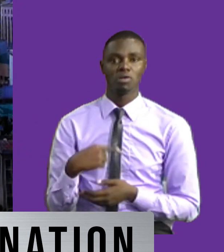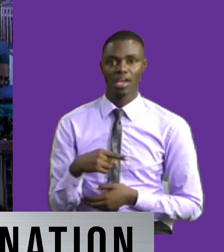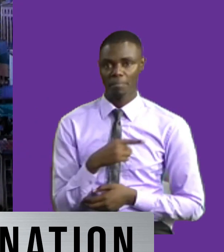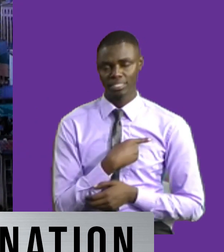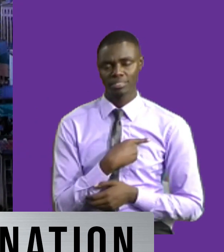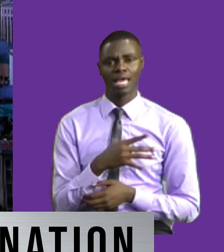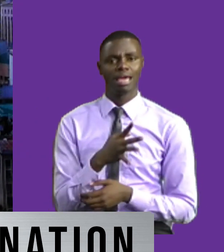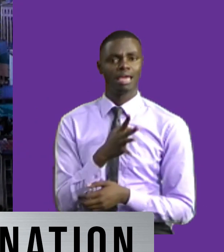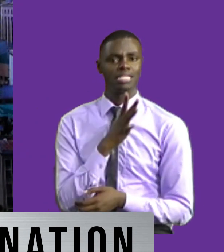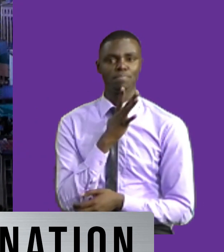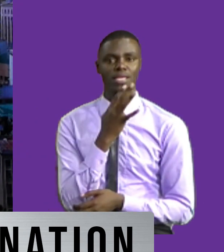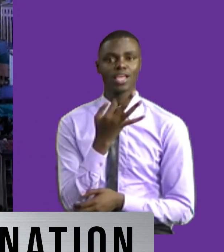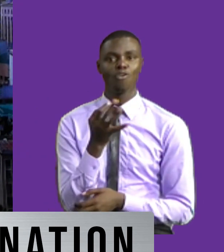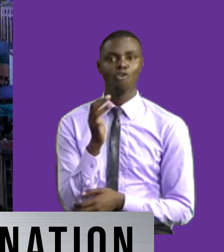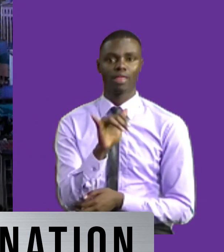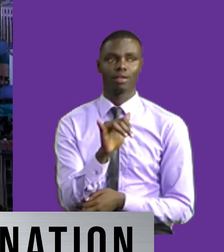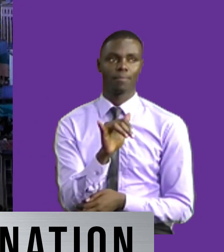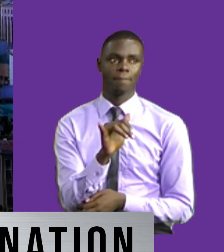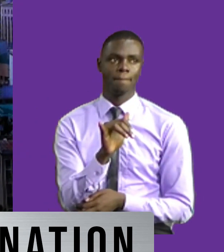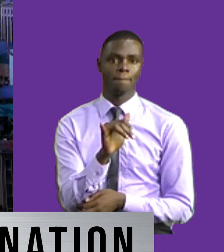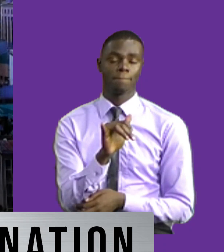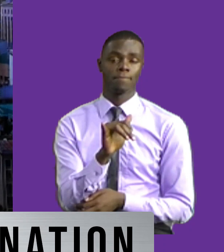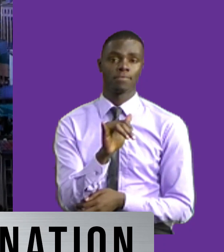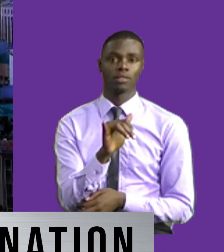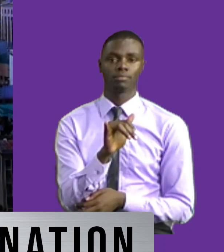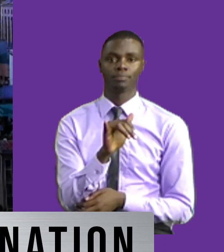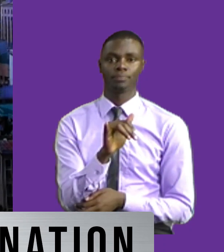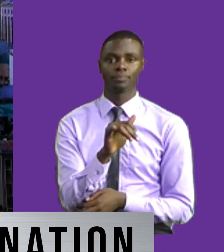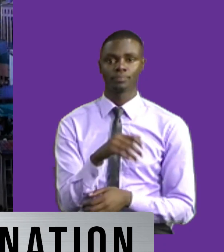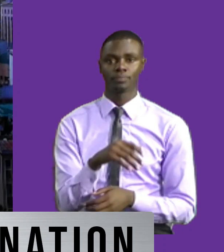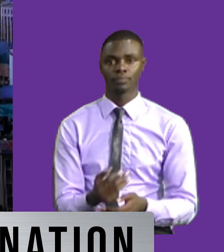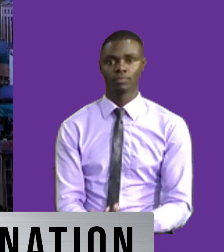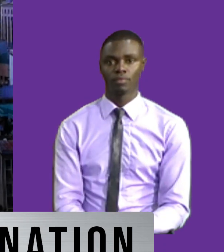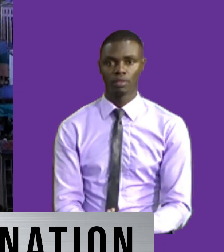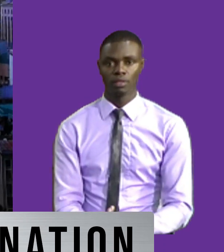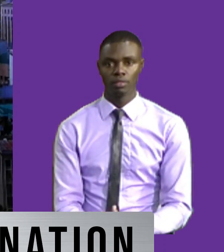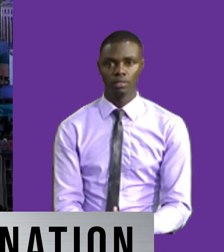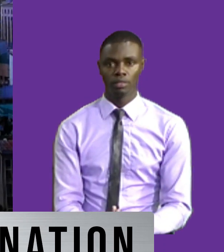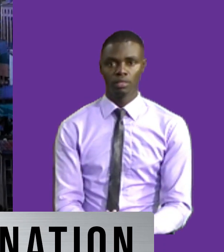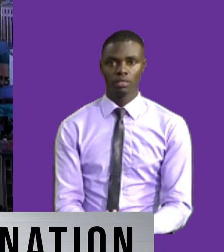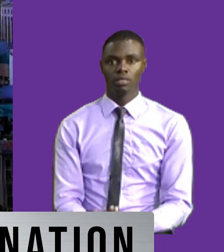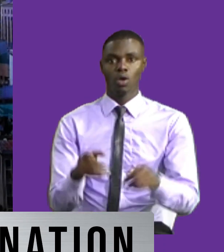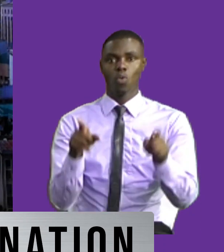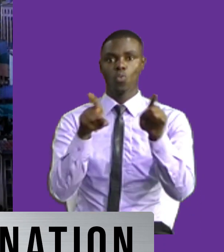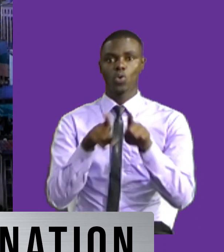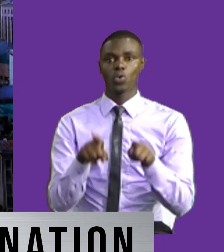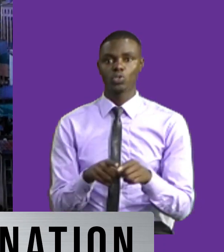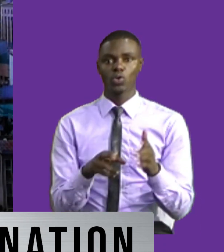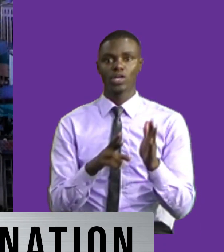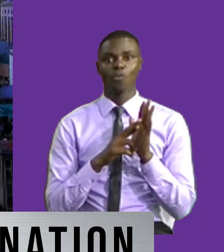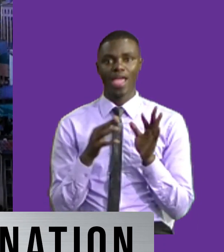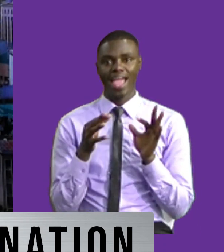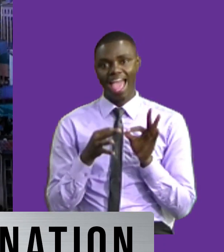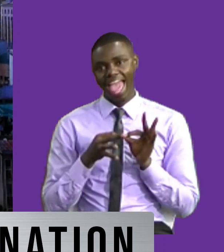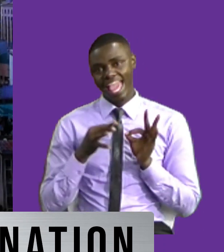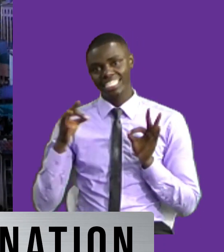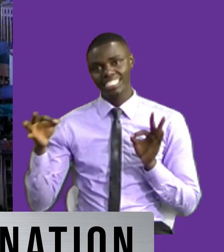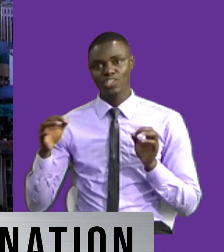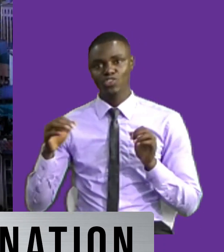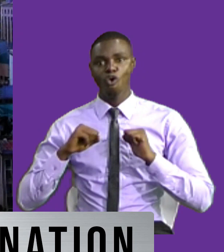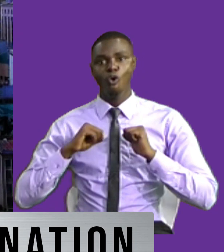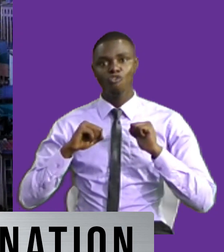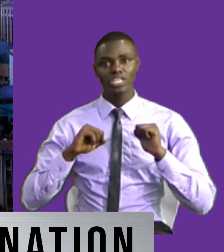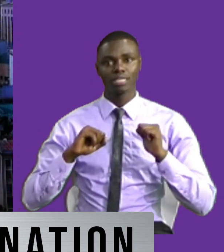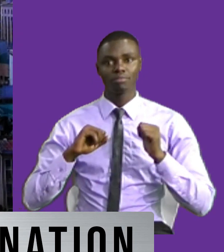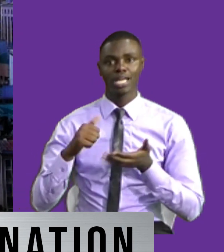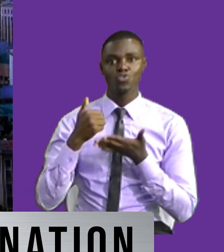And speaking of that, you realize that we also require extension officers to be